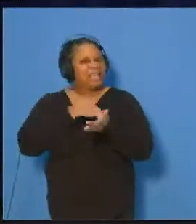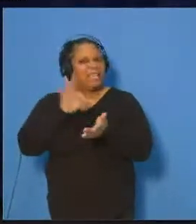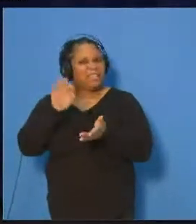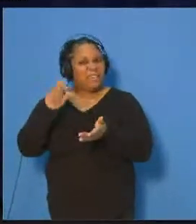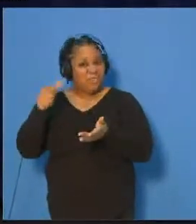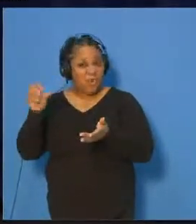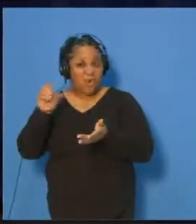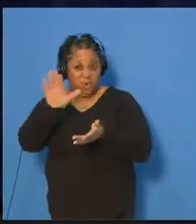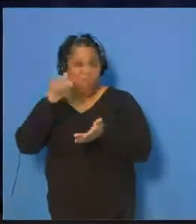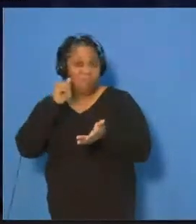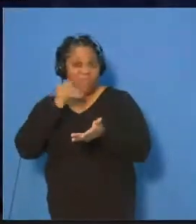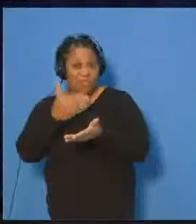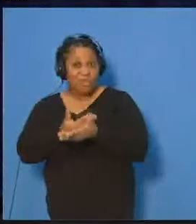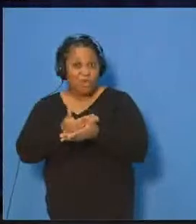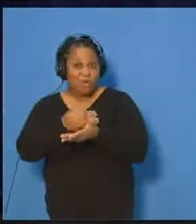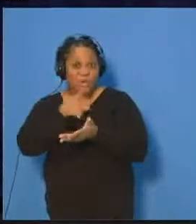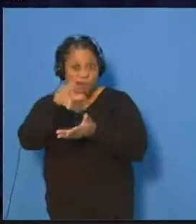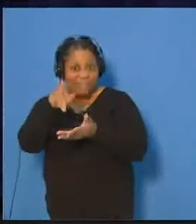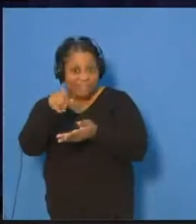daughter.